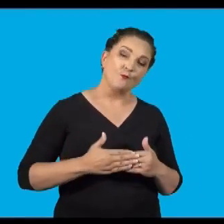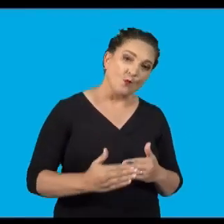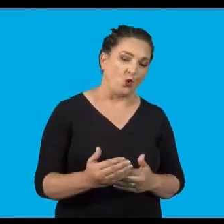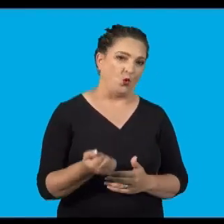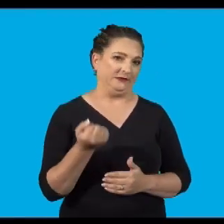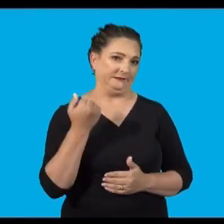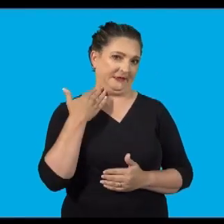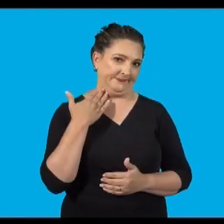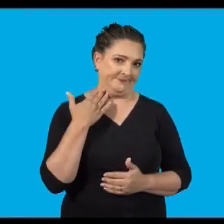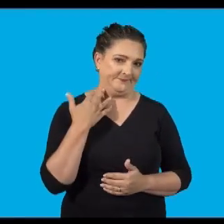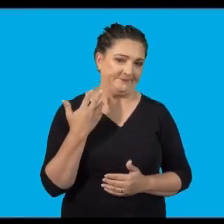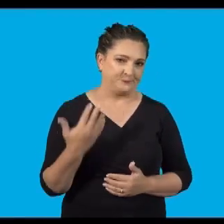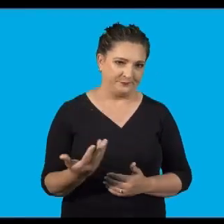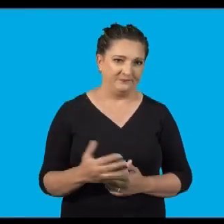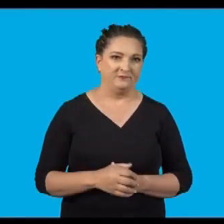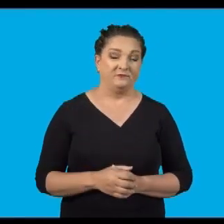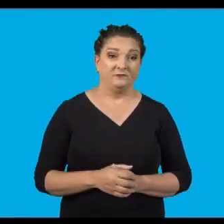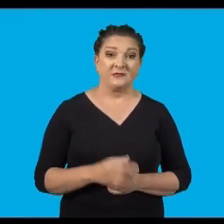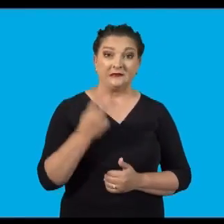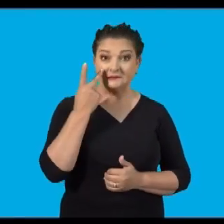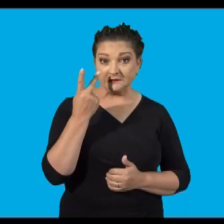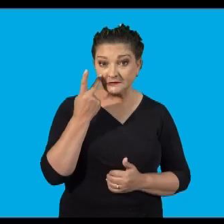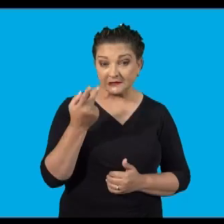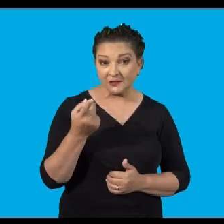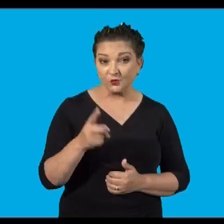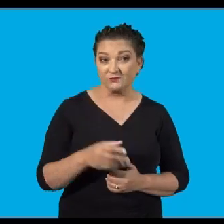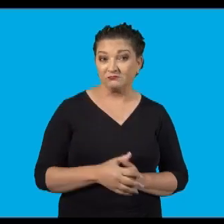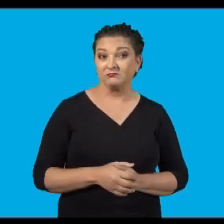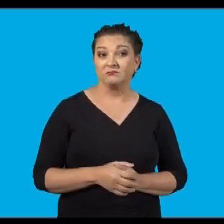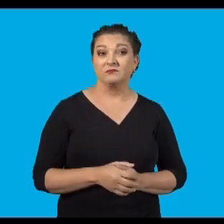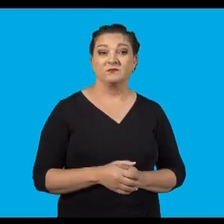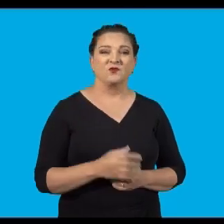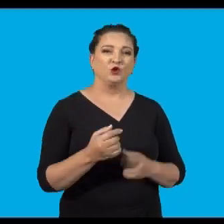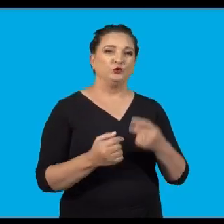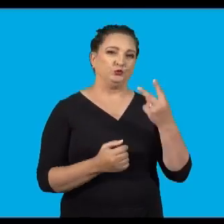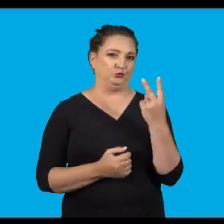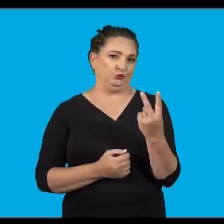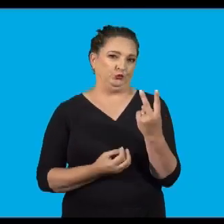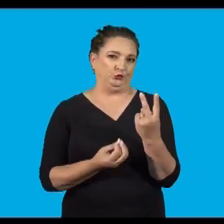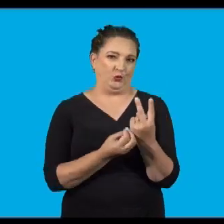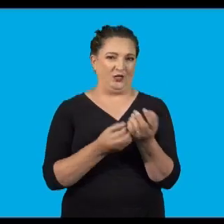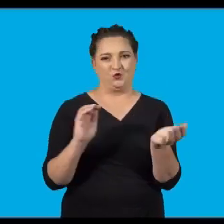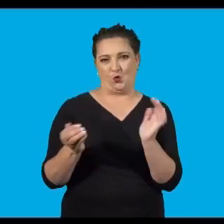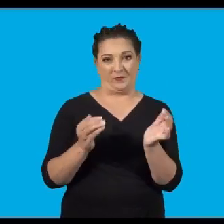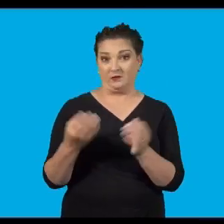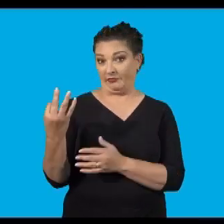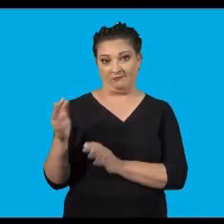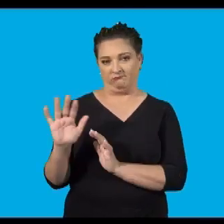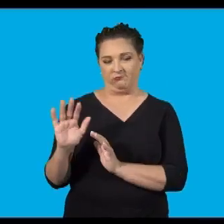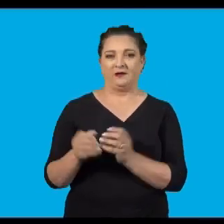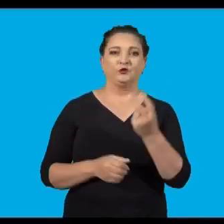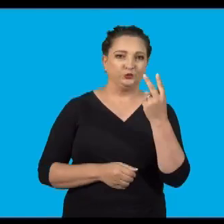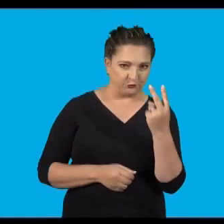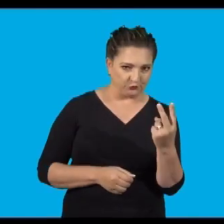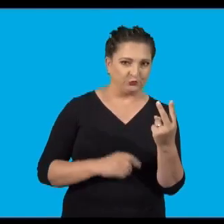identifies: more expensive, all right? Now, can you see that we only have two things that we're comparing,